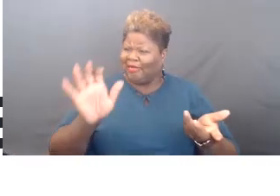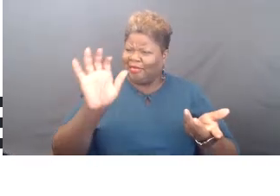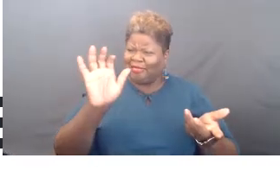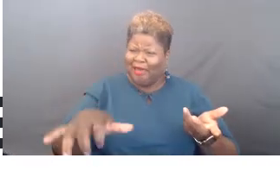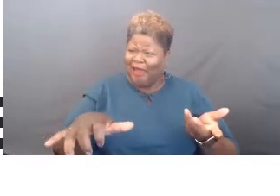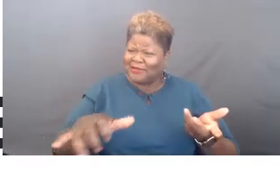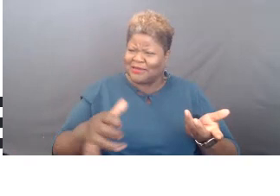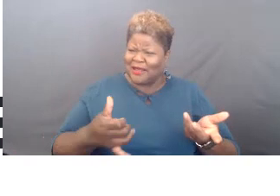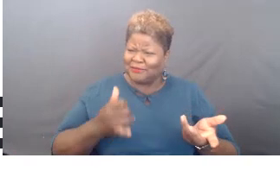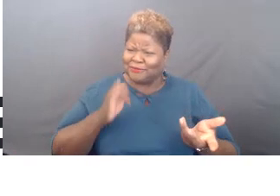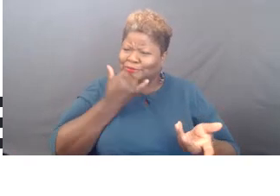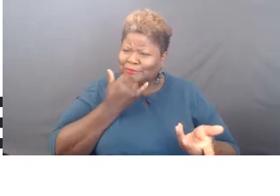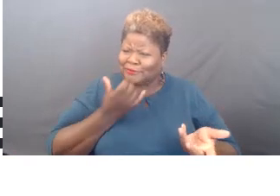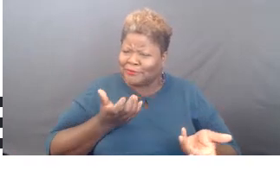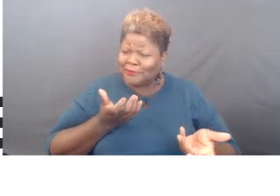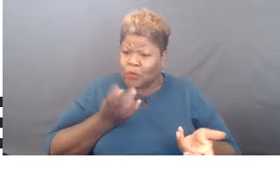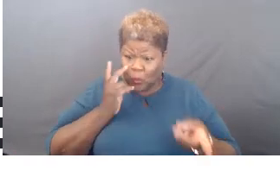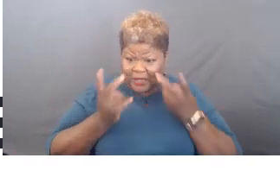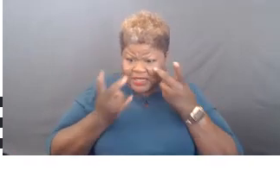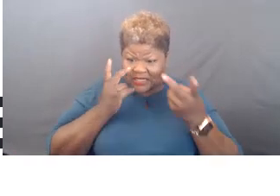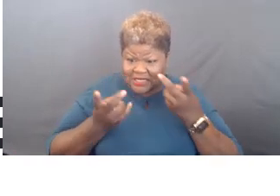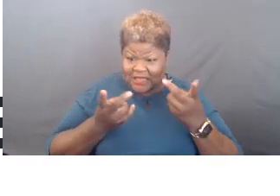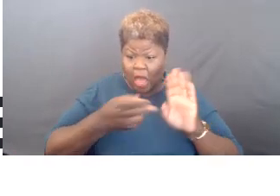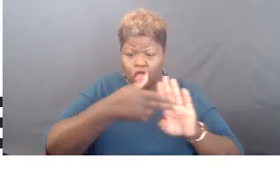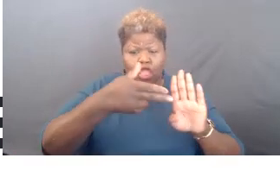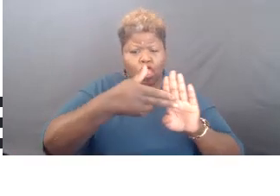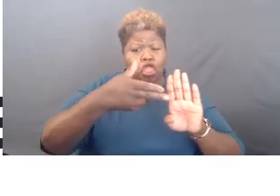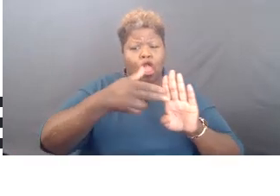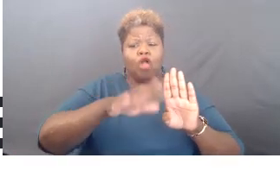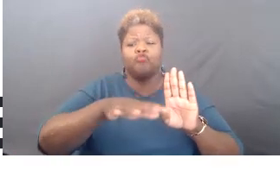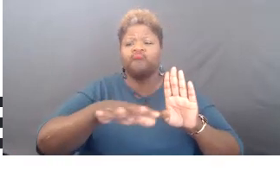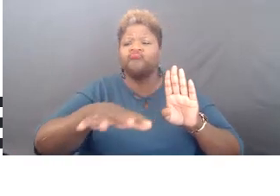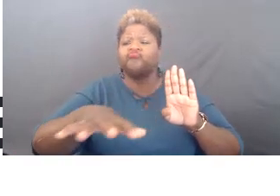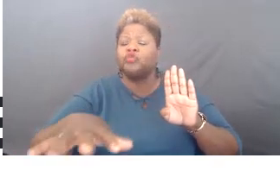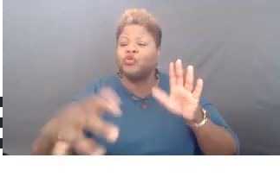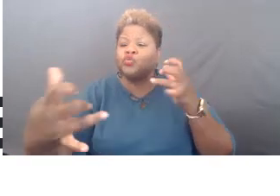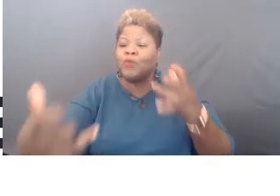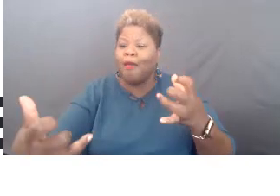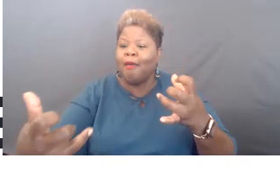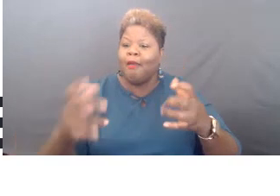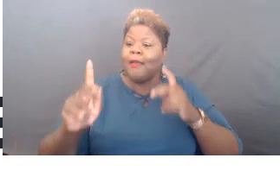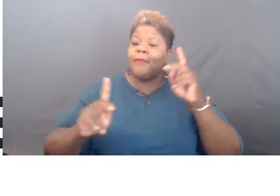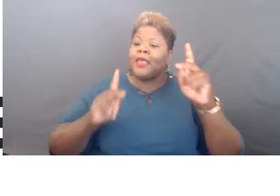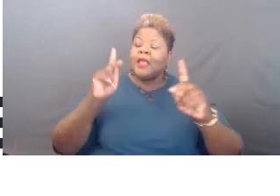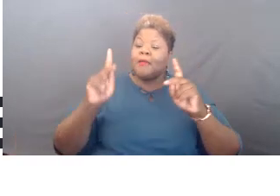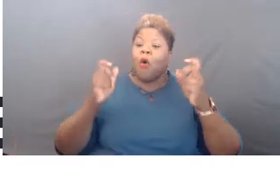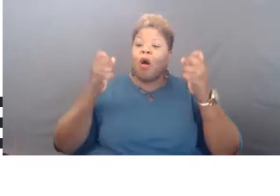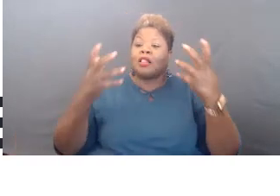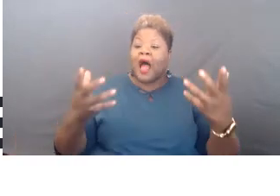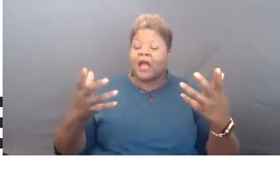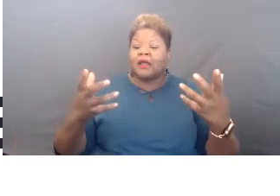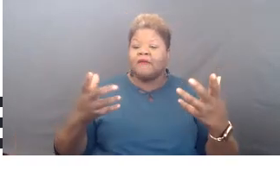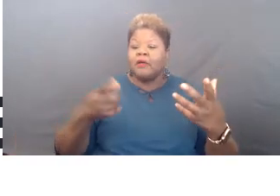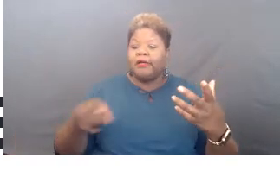a mistake. And we see those ripple effects today. We see people, a lot of the dog